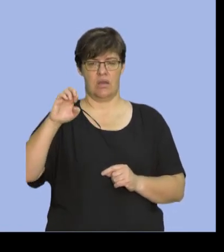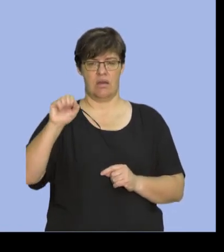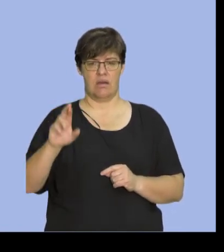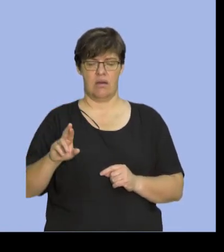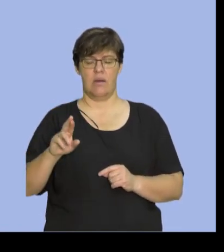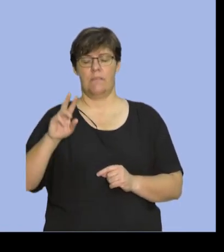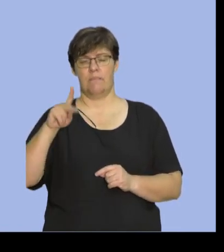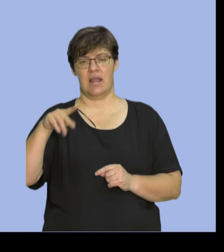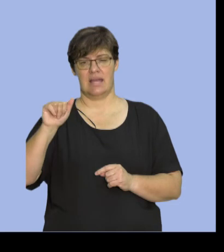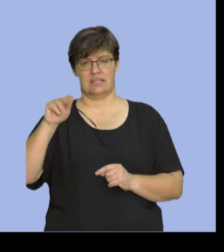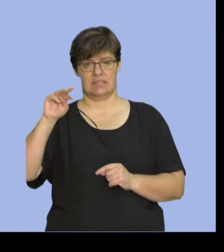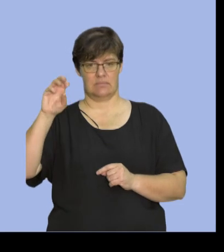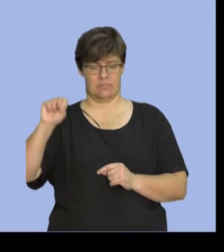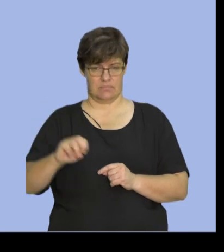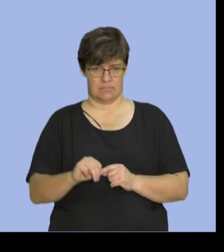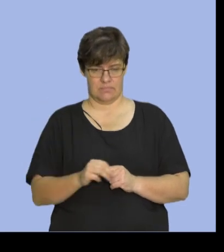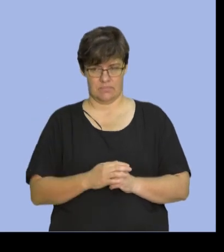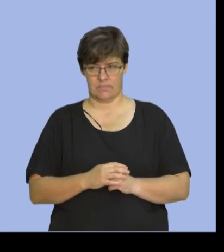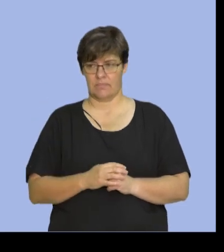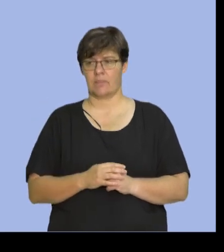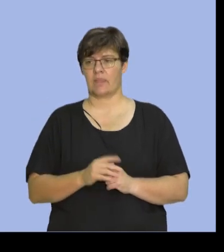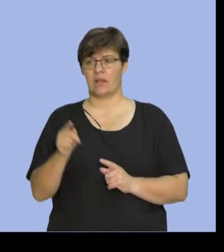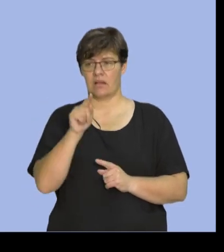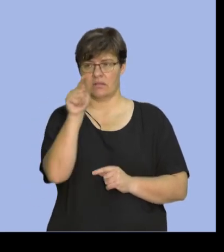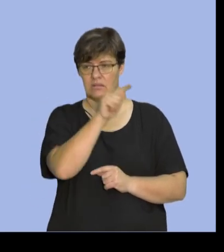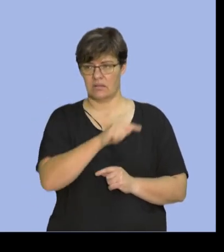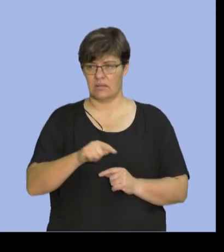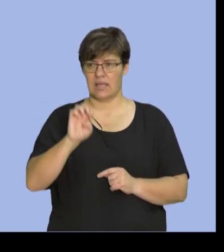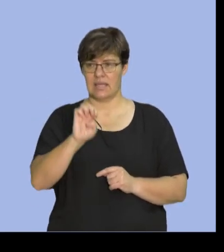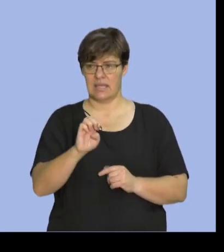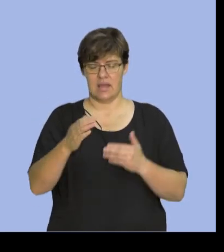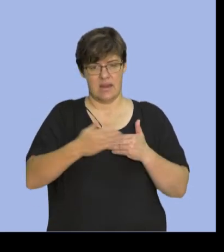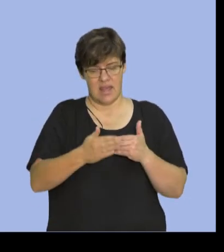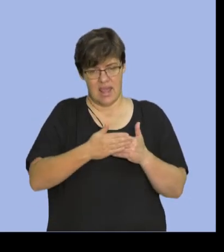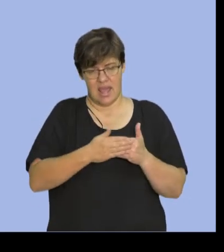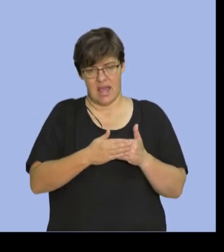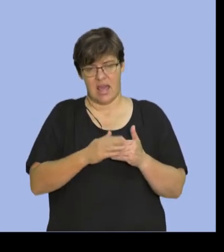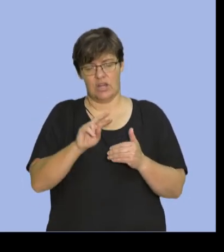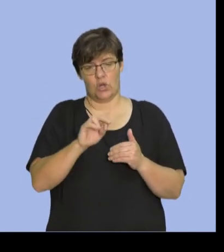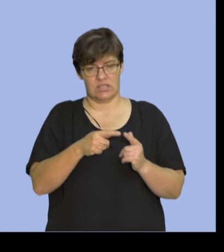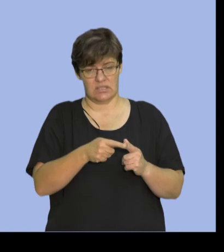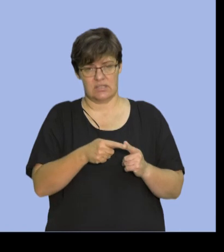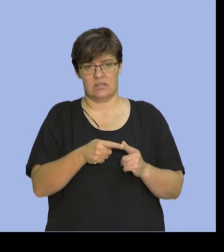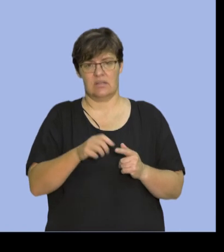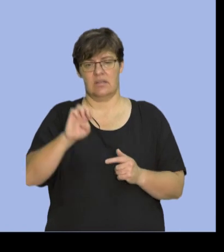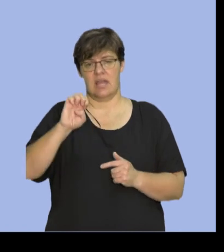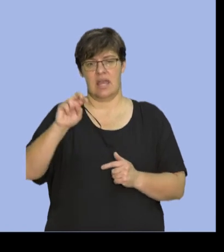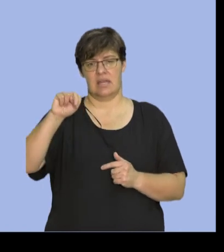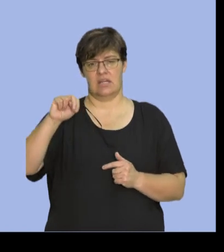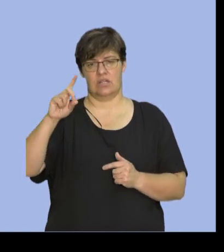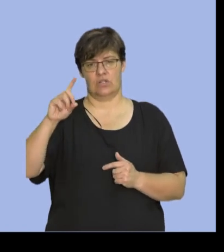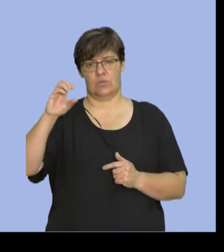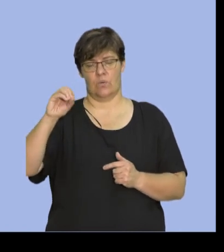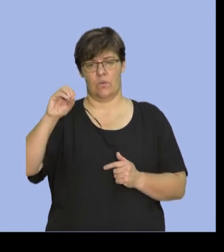E points to, on the surface, on the outside, close to the nucleus, is the endoplasmic